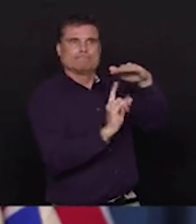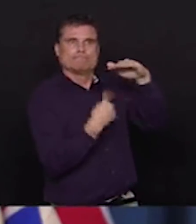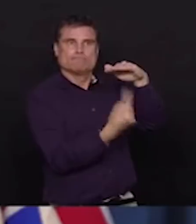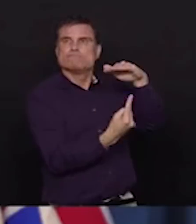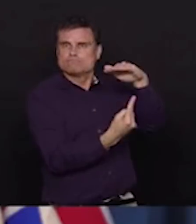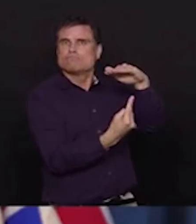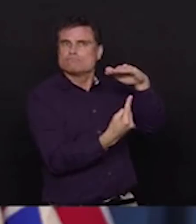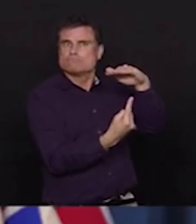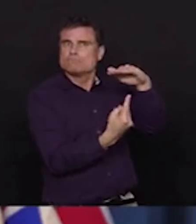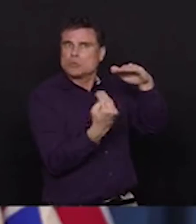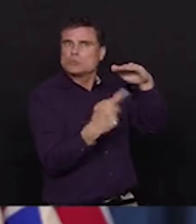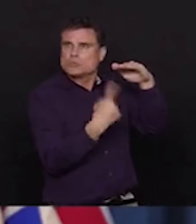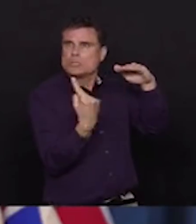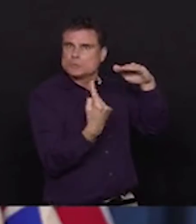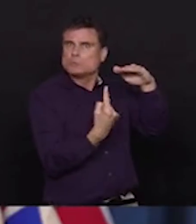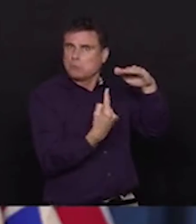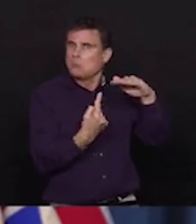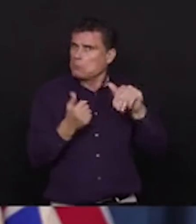federal